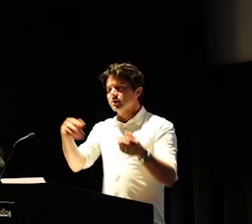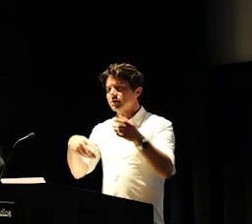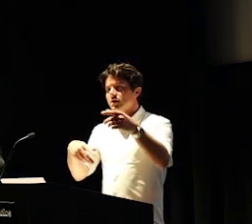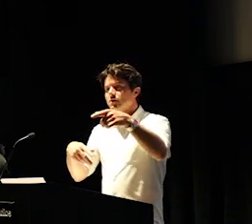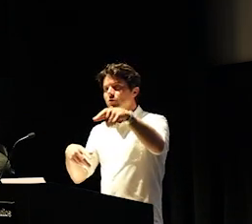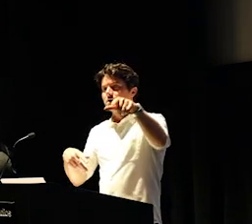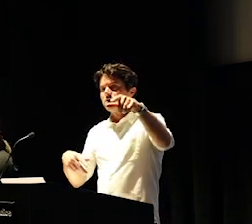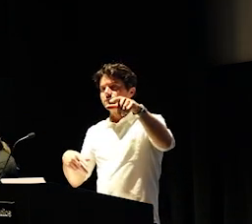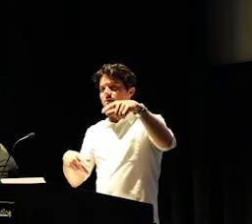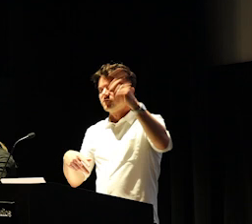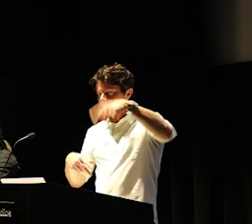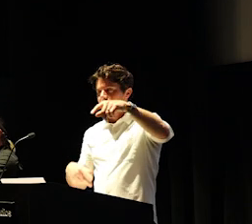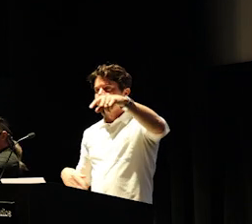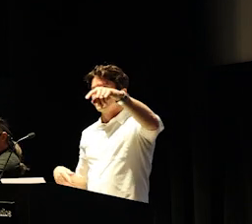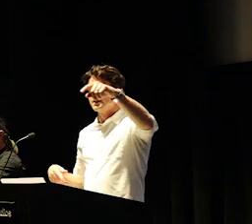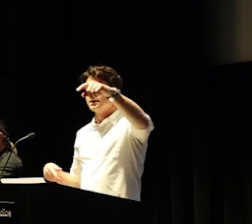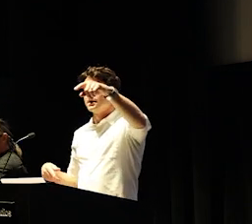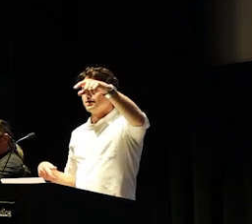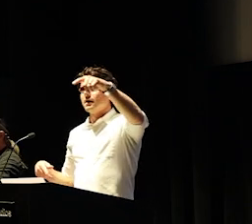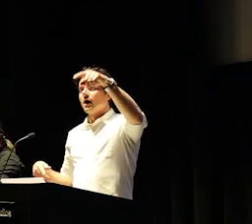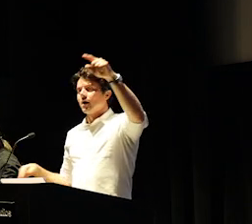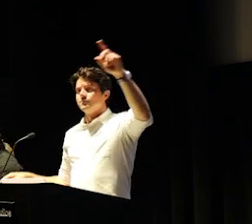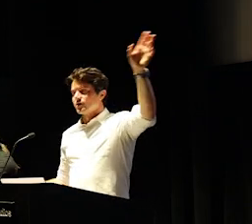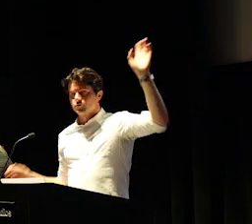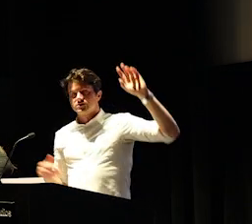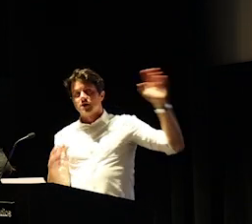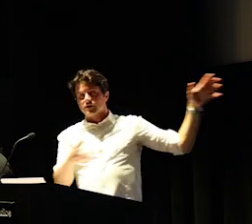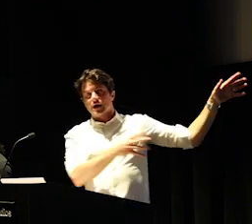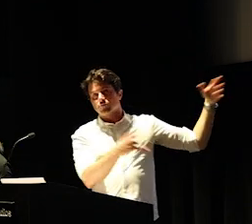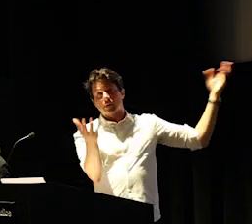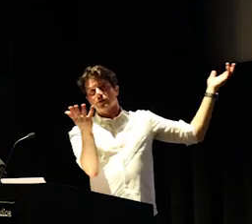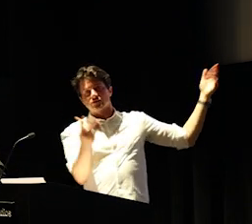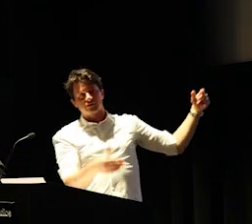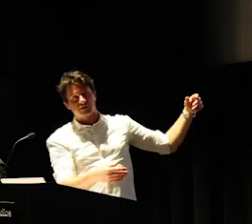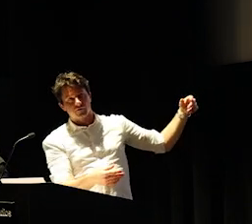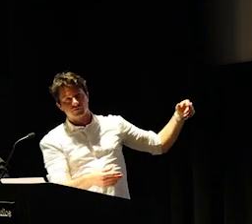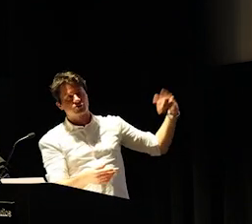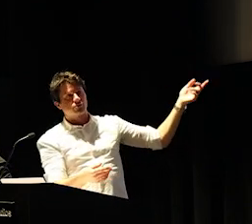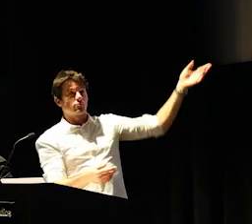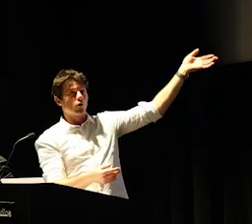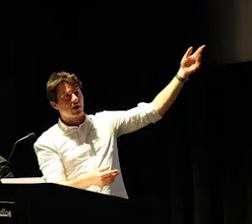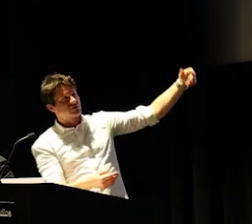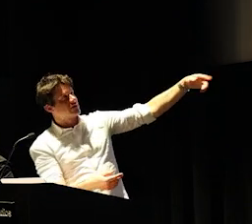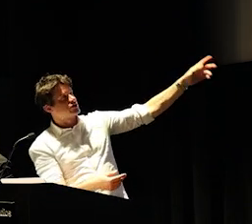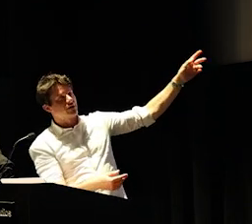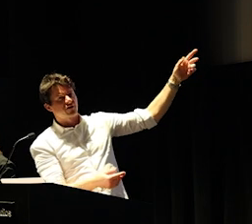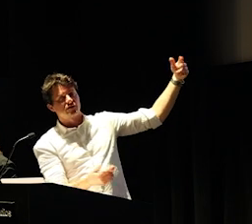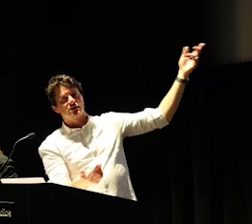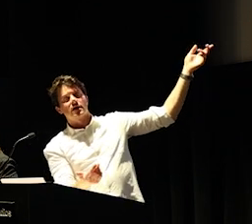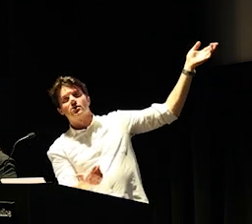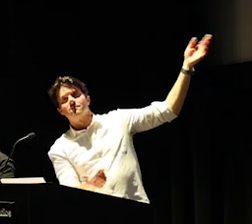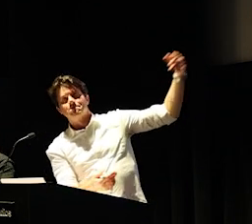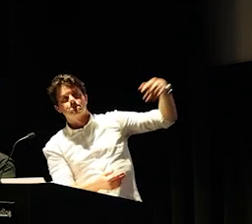thing, and it would. Bella Valley, and then there was nothing down. Black Button wasn't even down there. It was just like Rohrbox was on the street. I